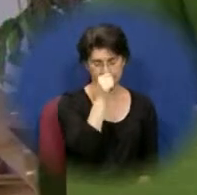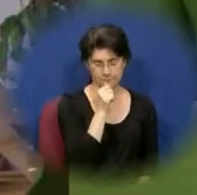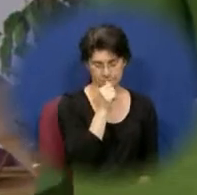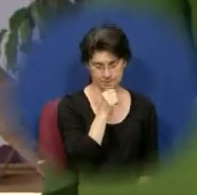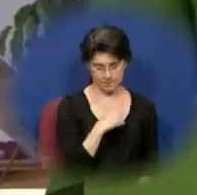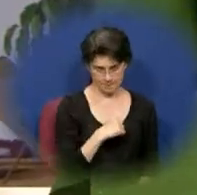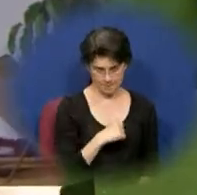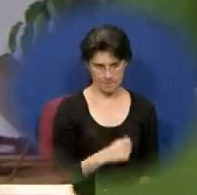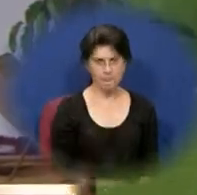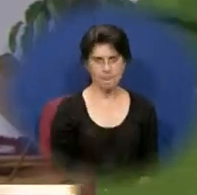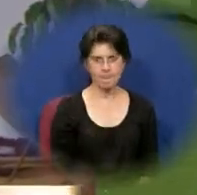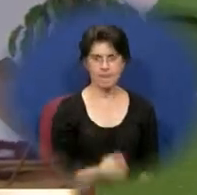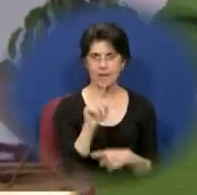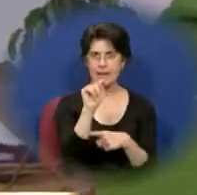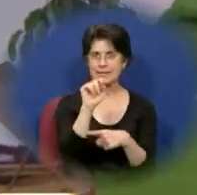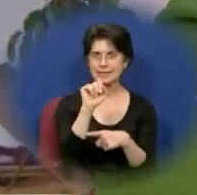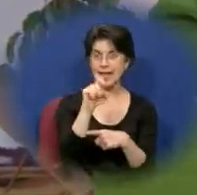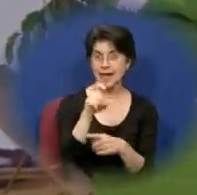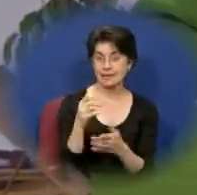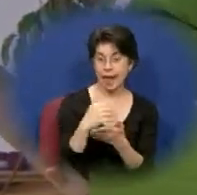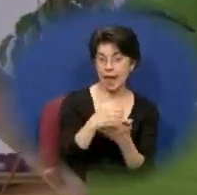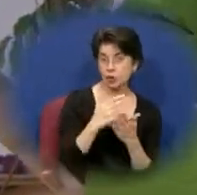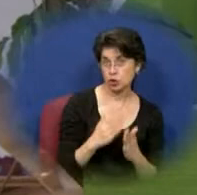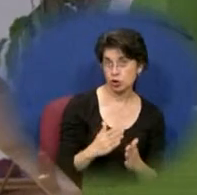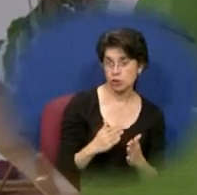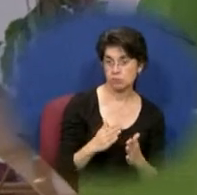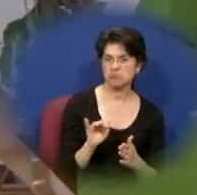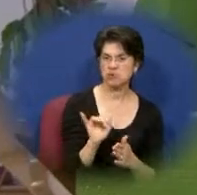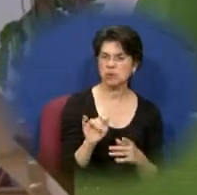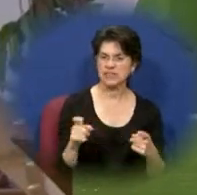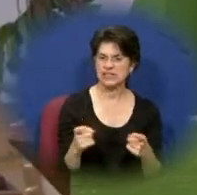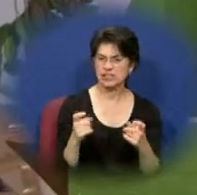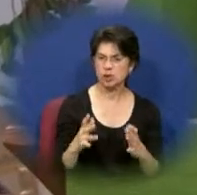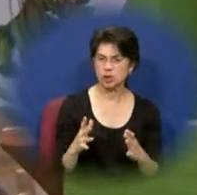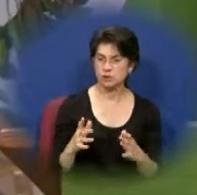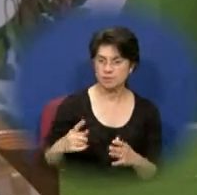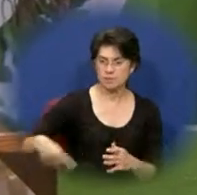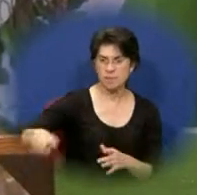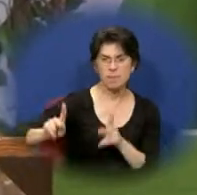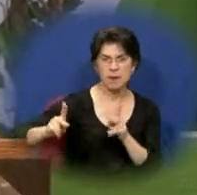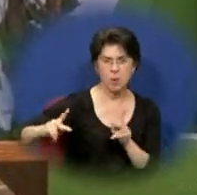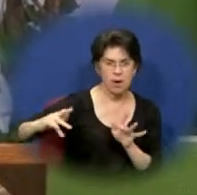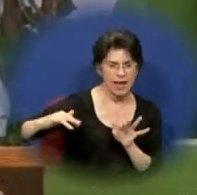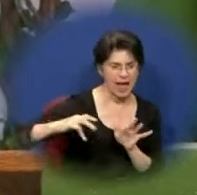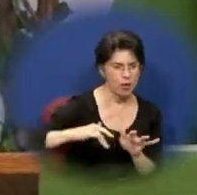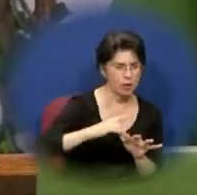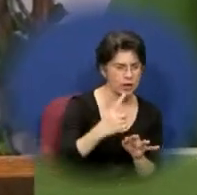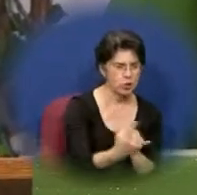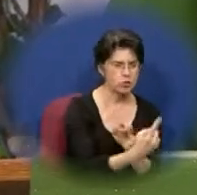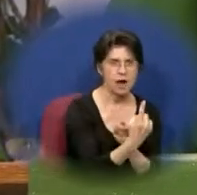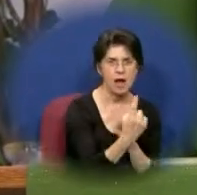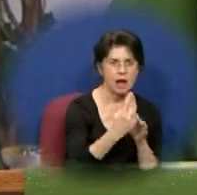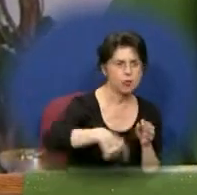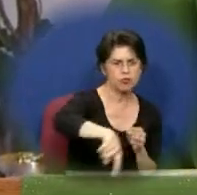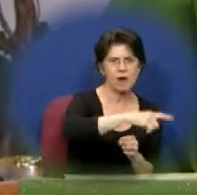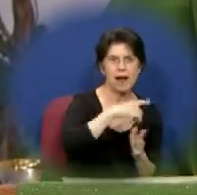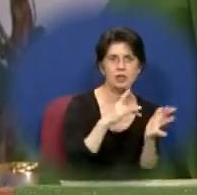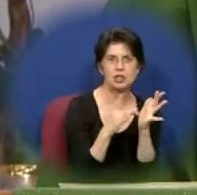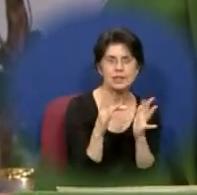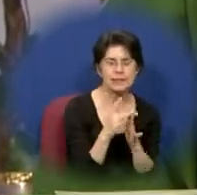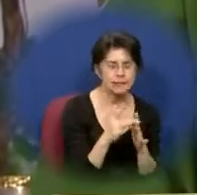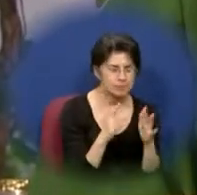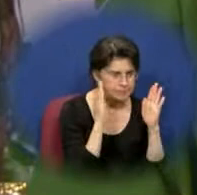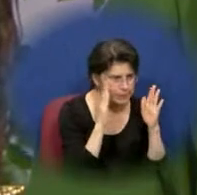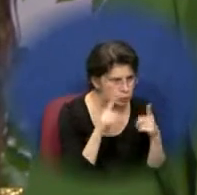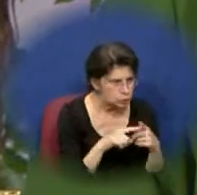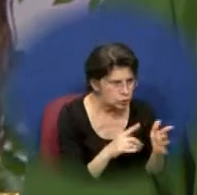The tax collectors and sinners were all gathering around to hear Jesus, at which the Pharisees and the scribes murmured, "This man welcomes sinners and